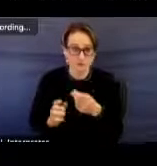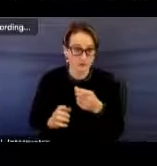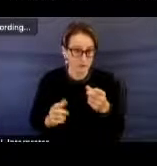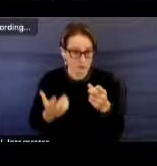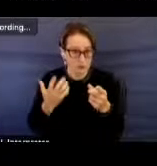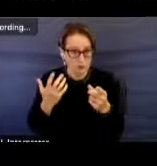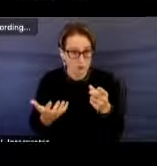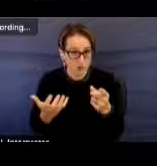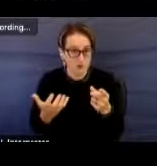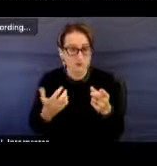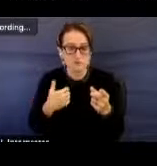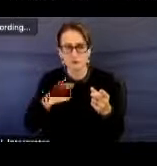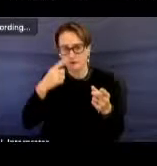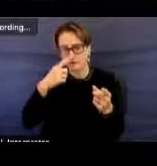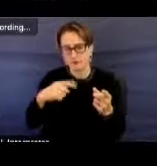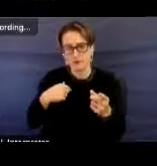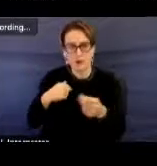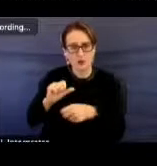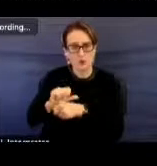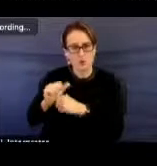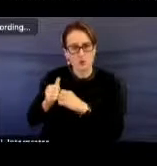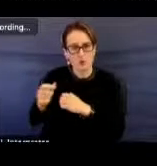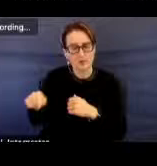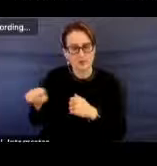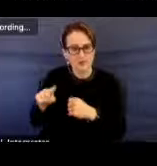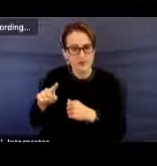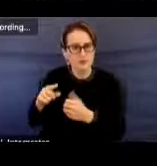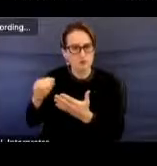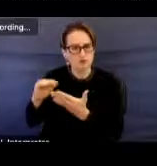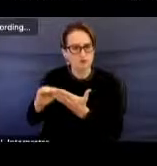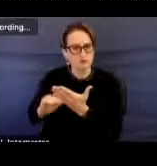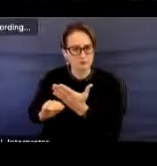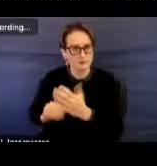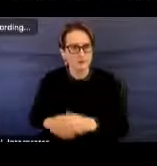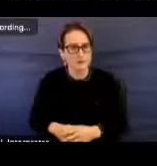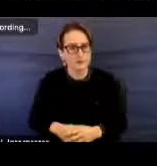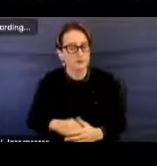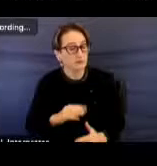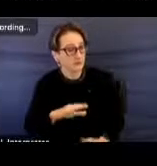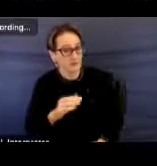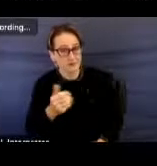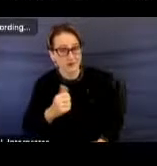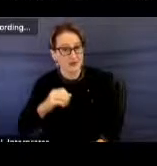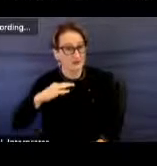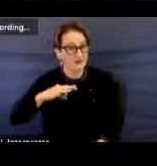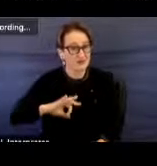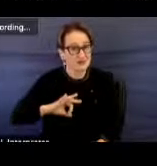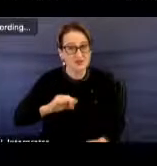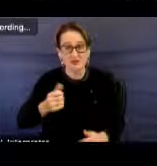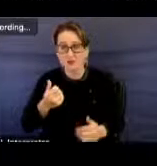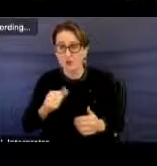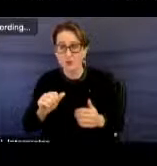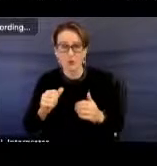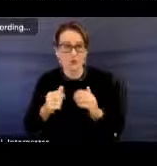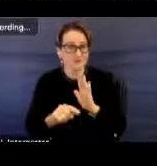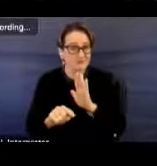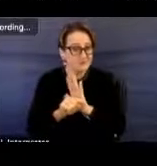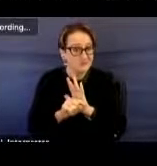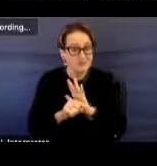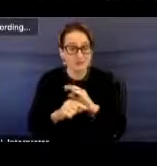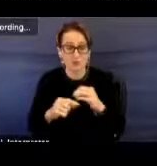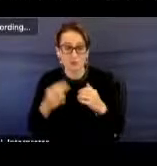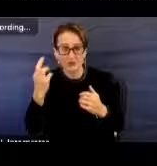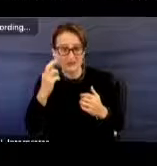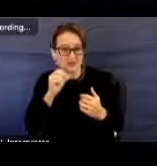happy to work with Strumwasser to do that. Is there any benefit or disadvantage to doing that? I don't think there's